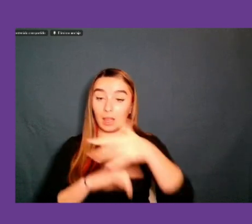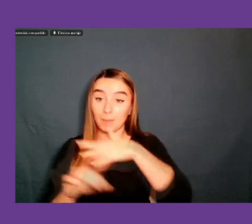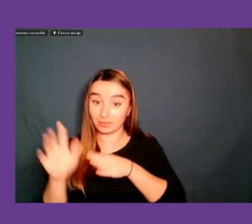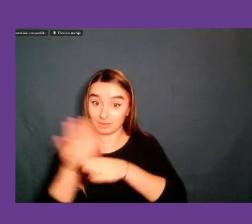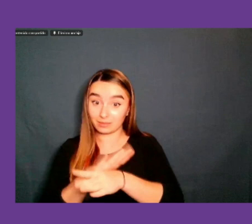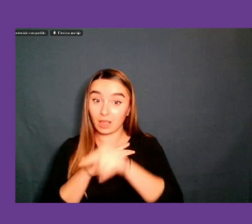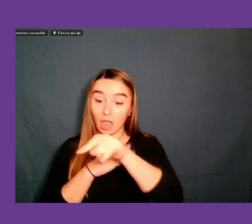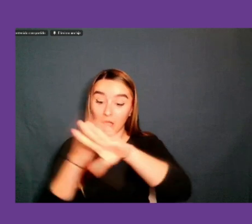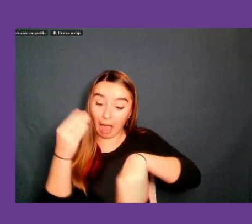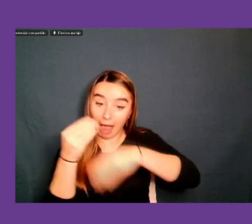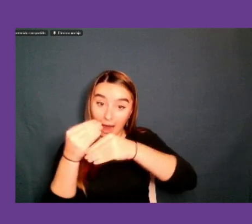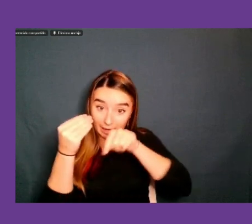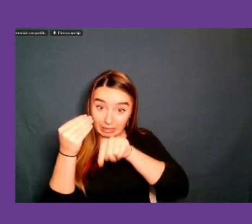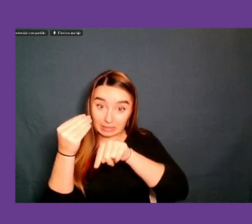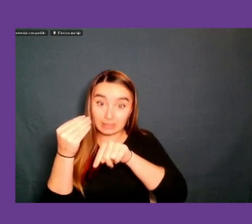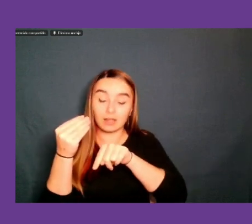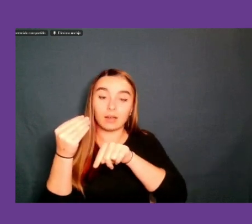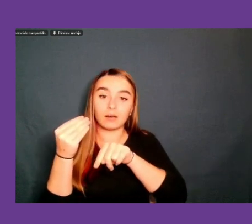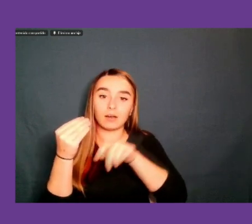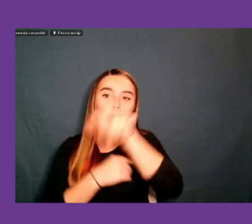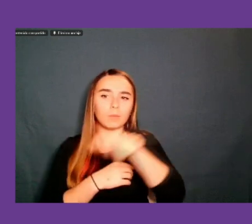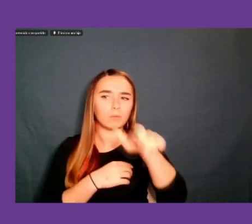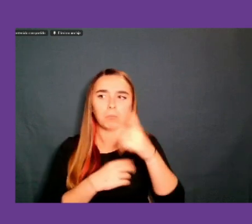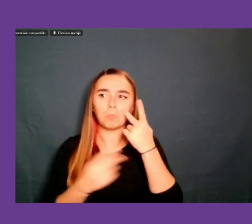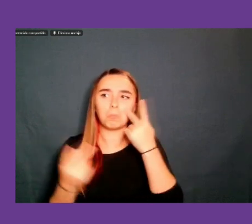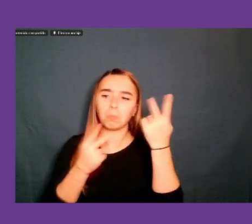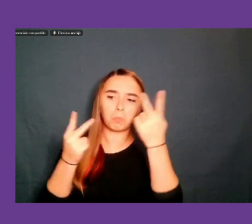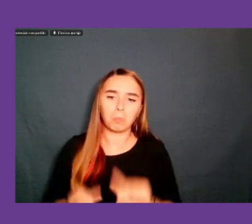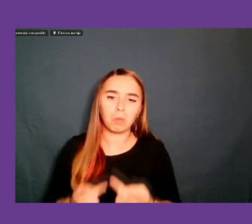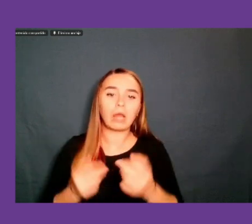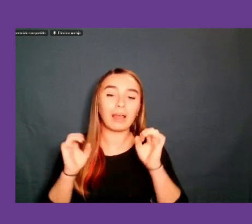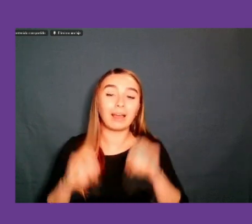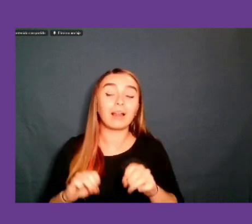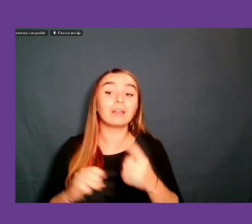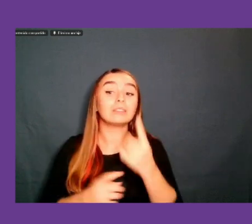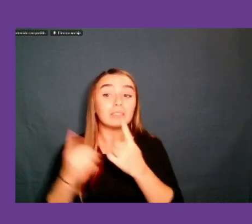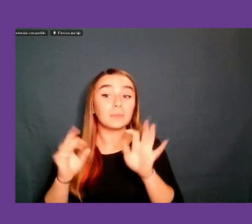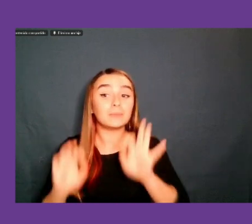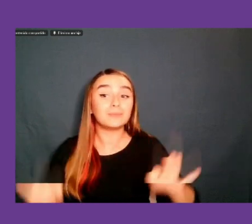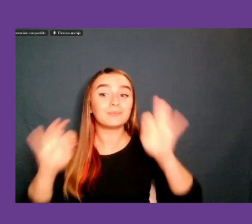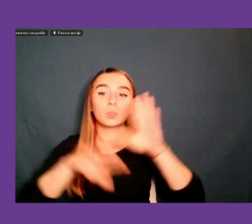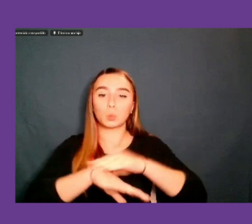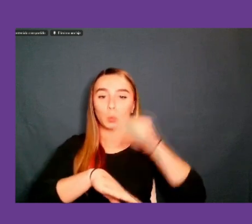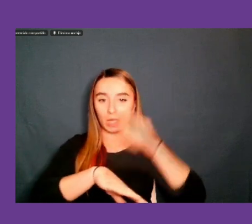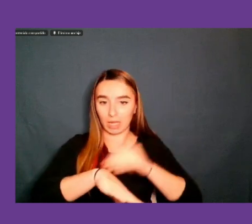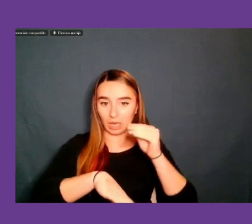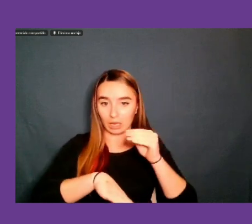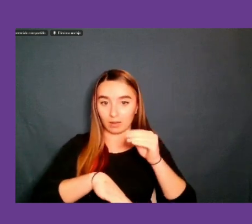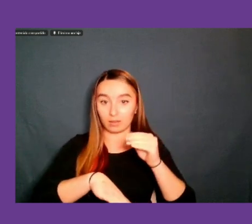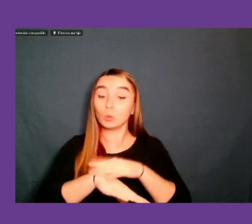annex that anybody can check with some aid deviations for Sweden. So in Sweden, there are some